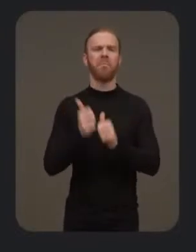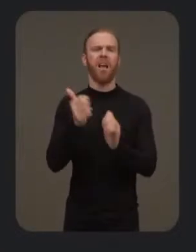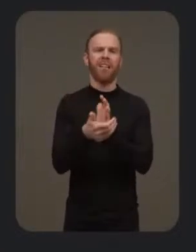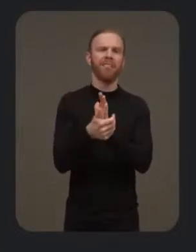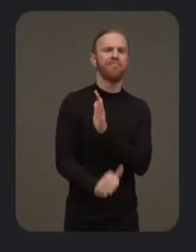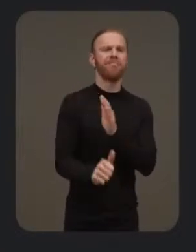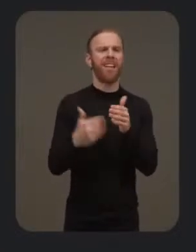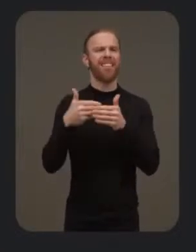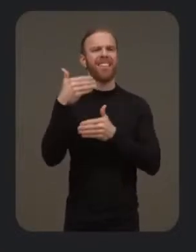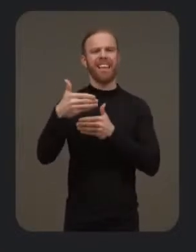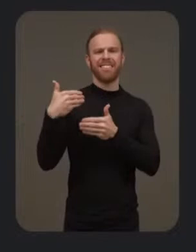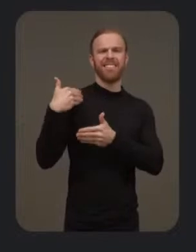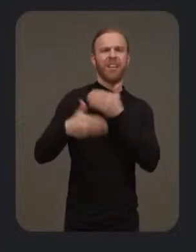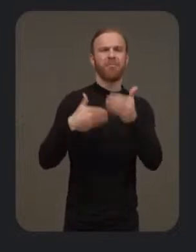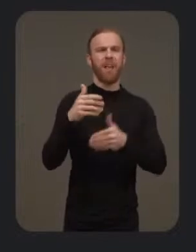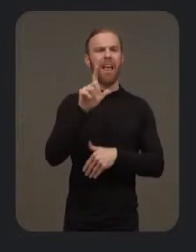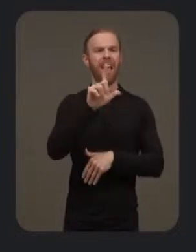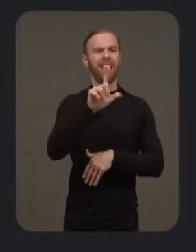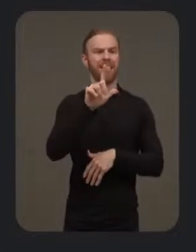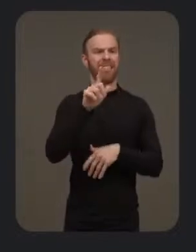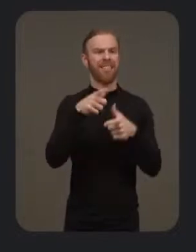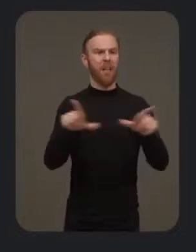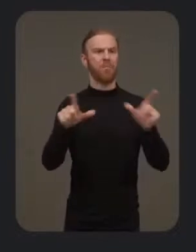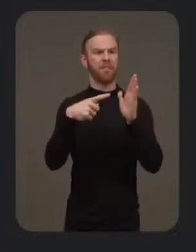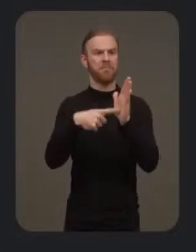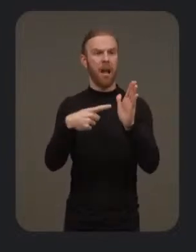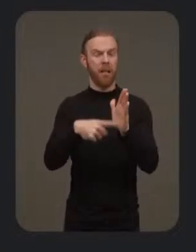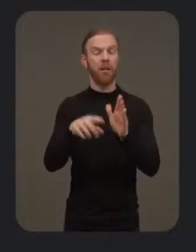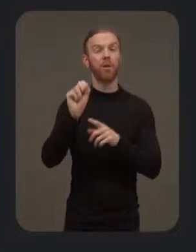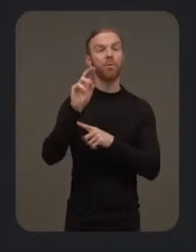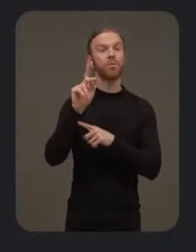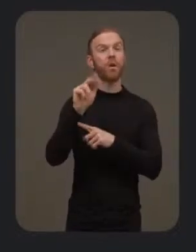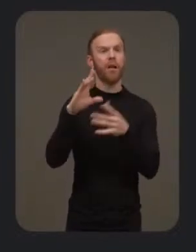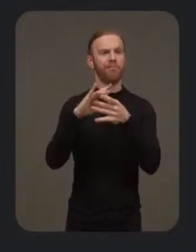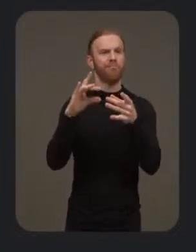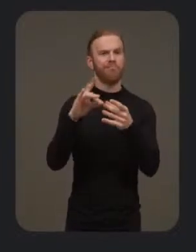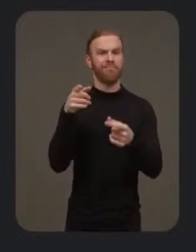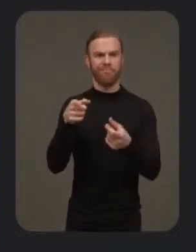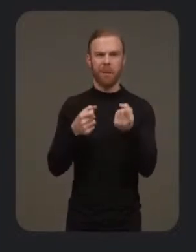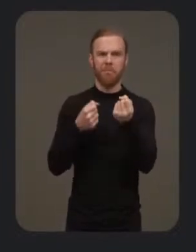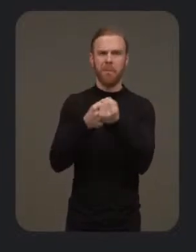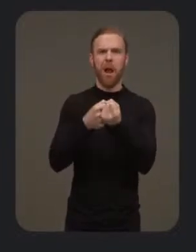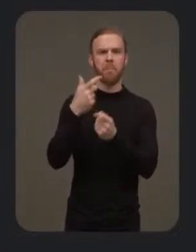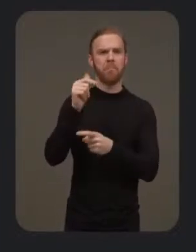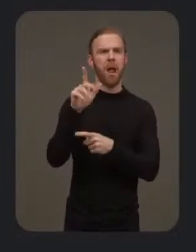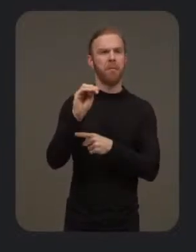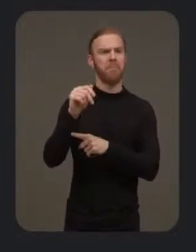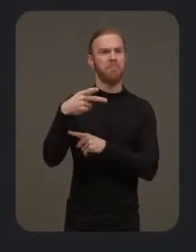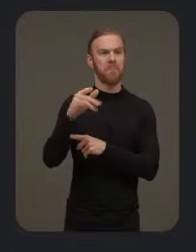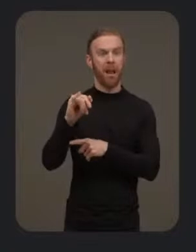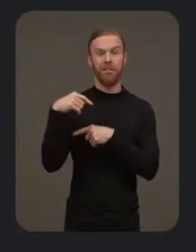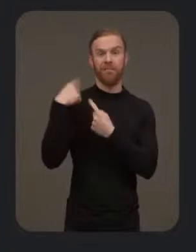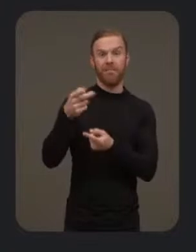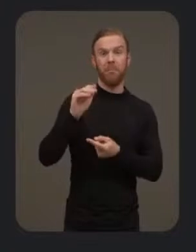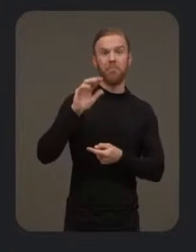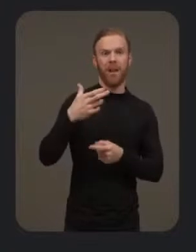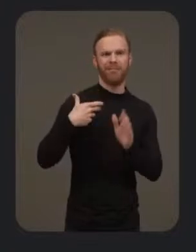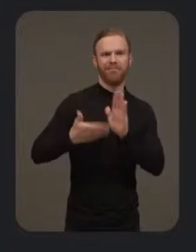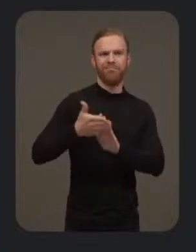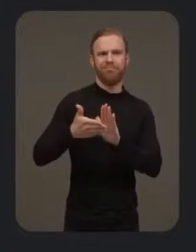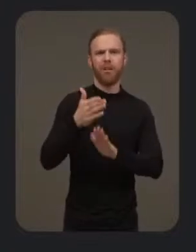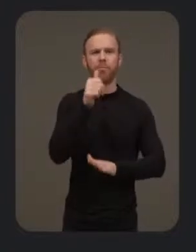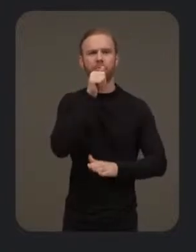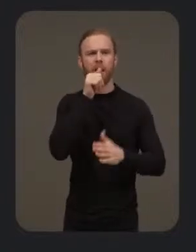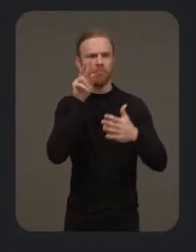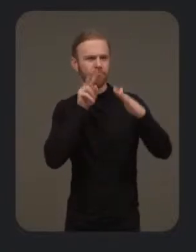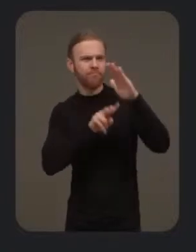capable language model that Sundar talked about, powers the Palm API. Since March, we've been running a private preview